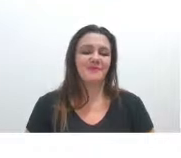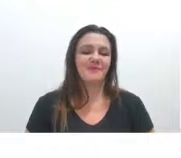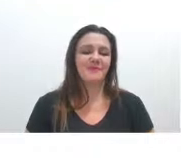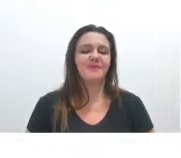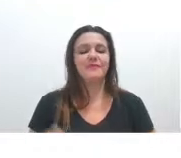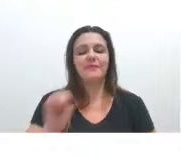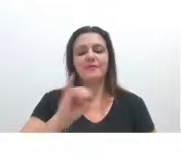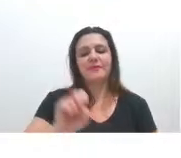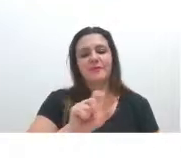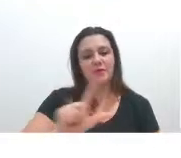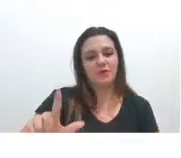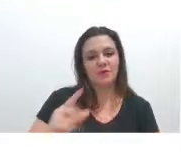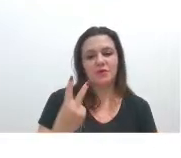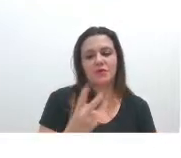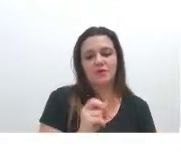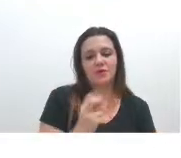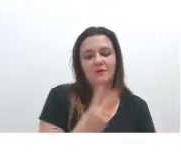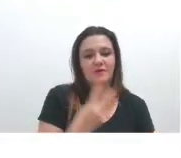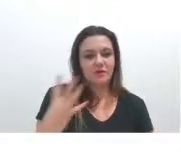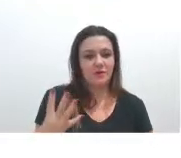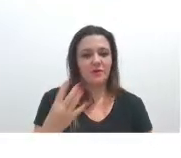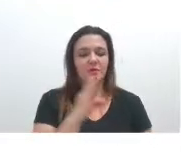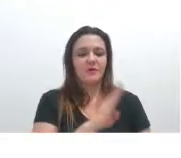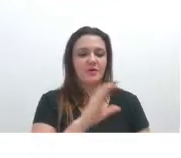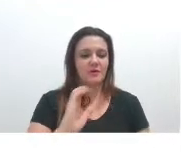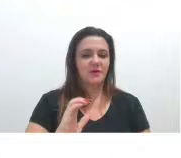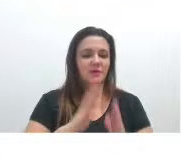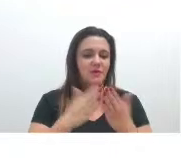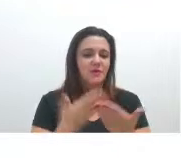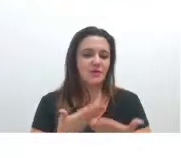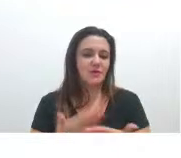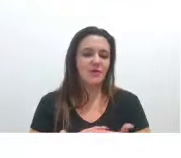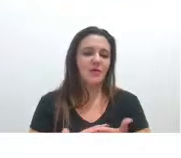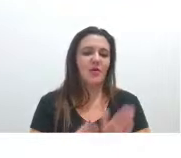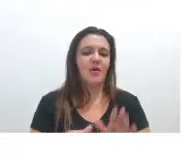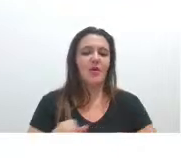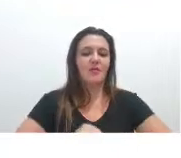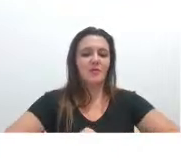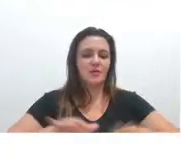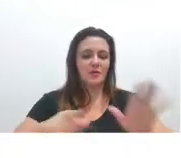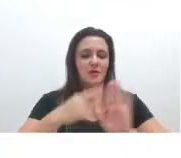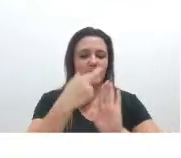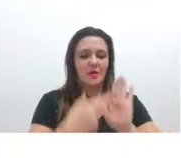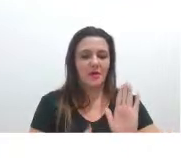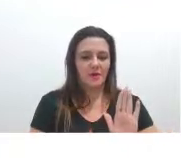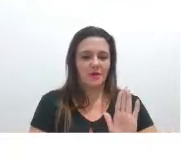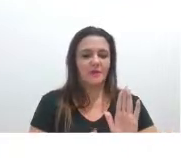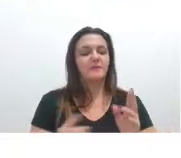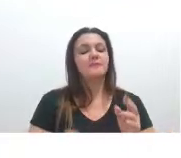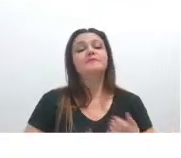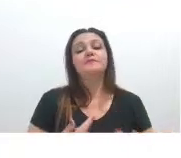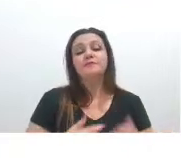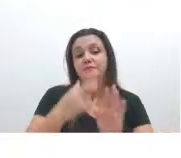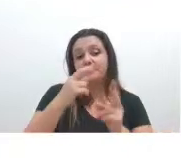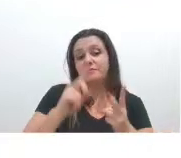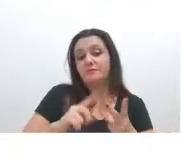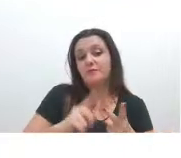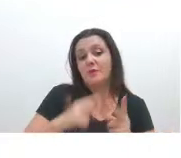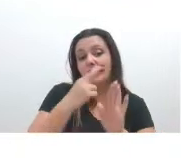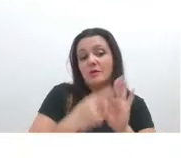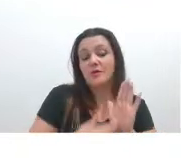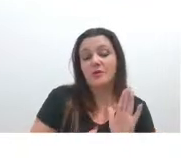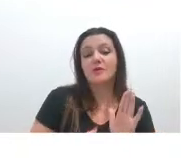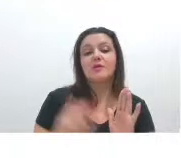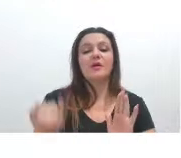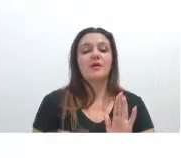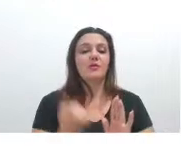British Council published the second edition of the report, and this second report looks at the quickly evolving role of AI in ELT